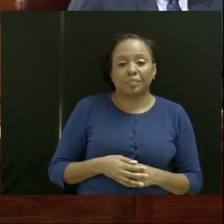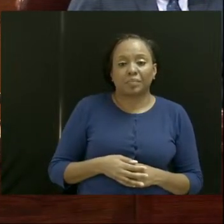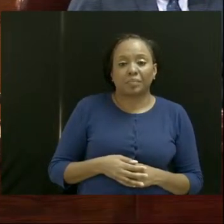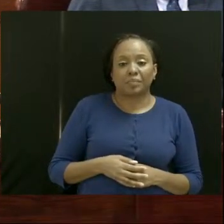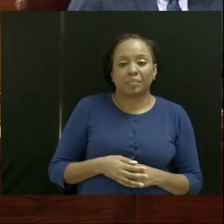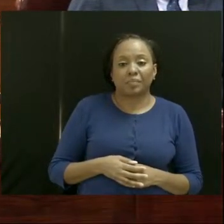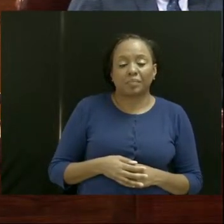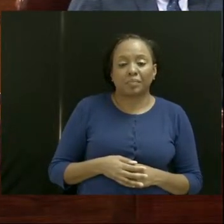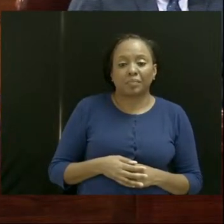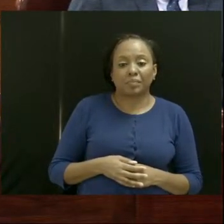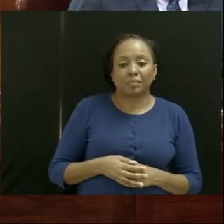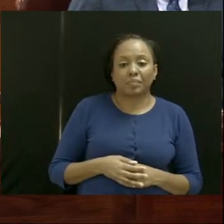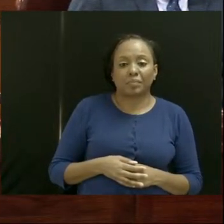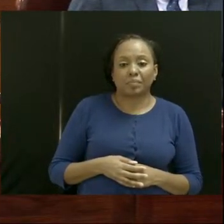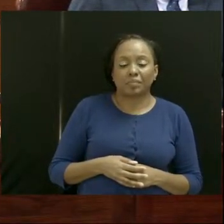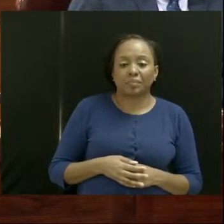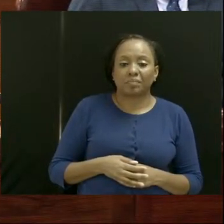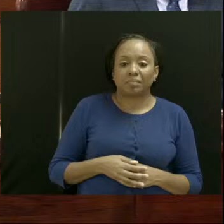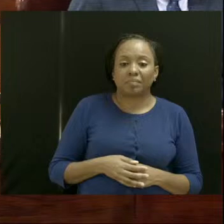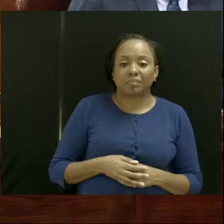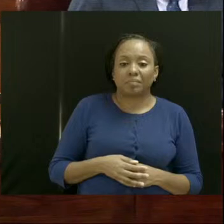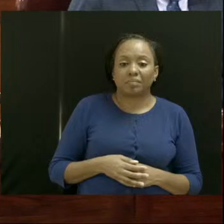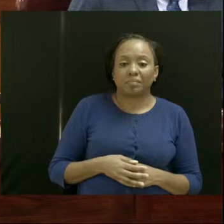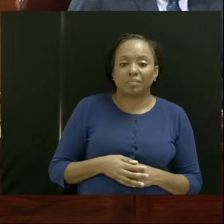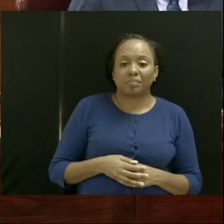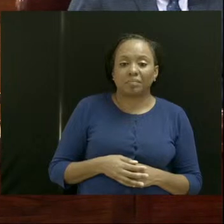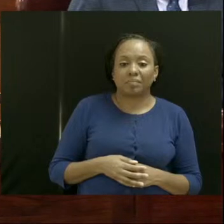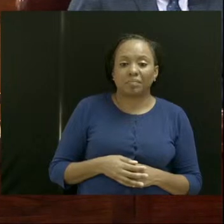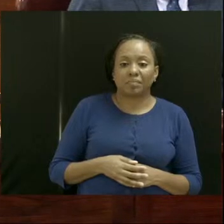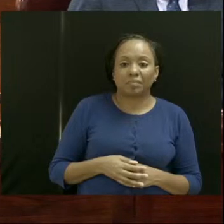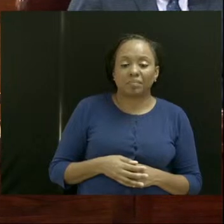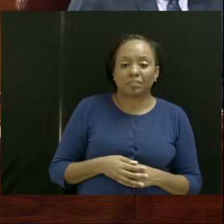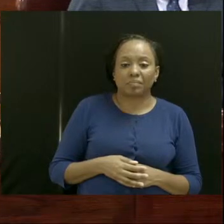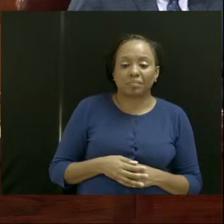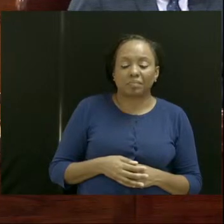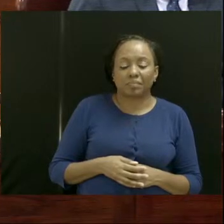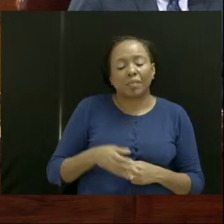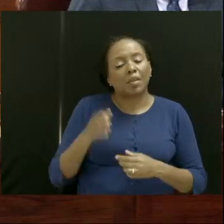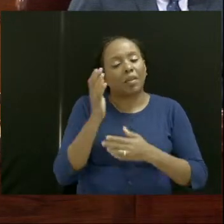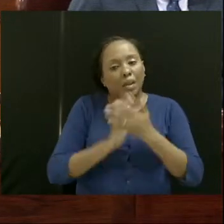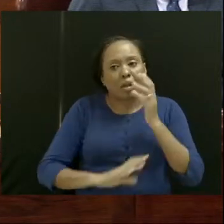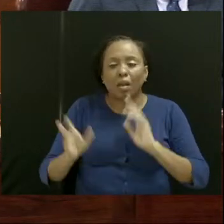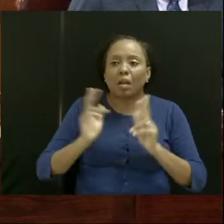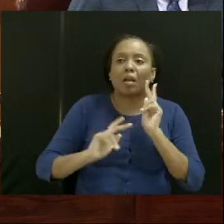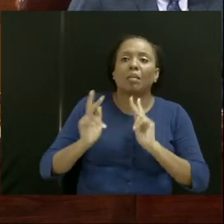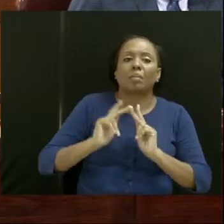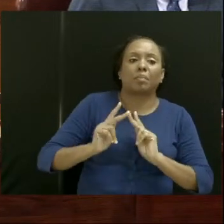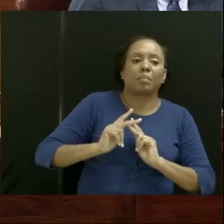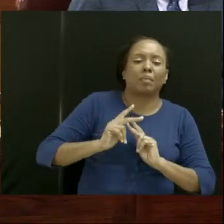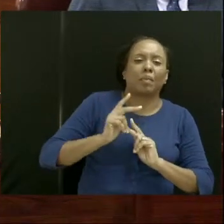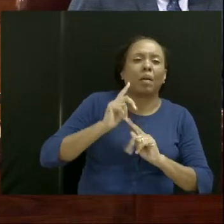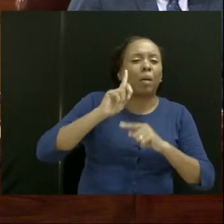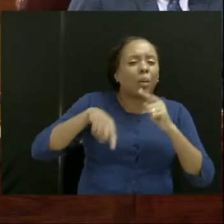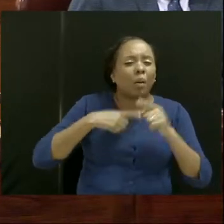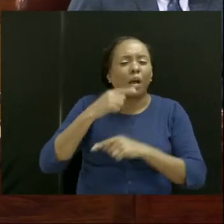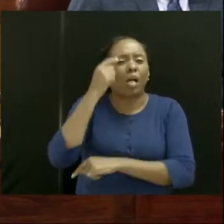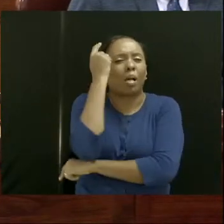are suggesting that there would be, barring any unforeseen further future developments,